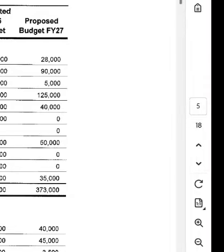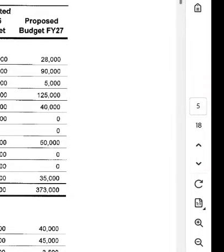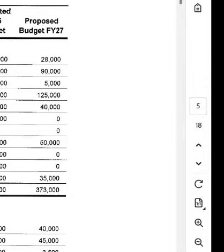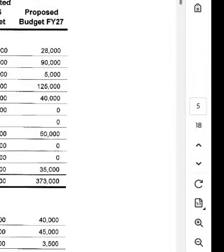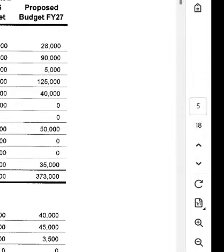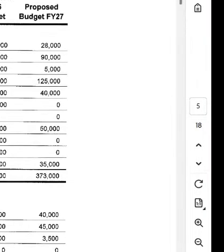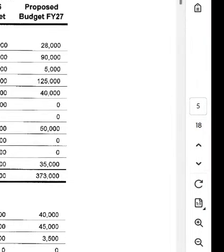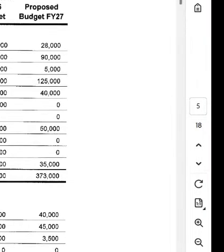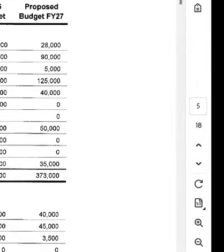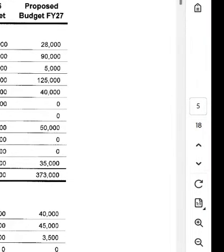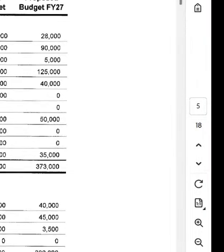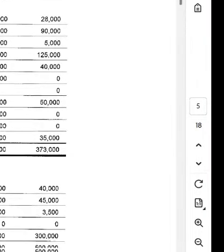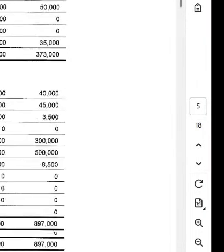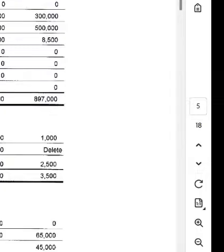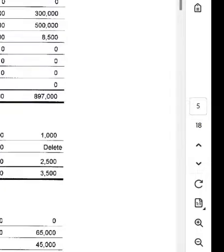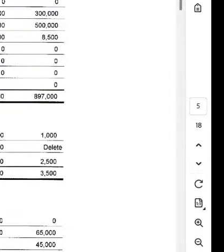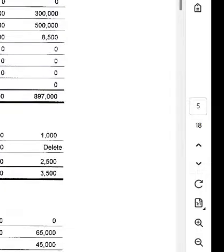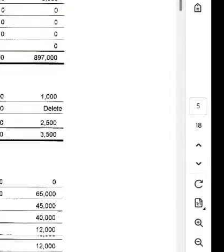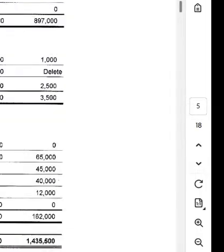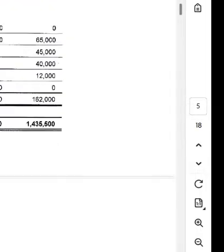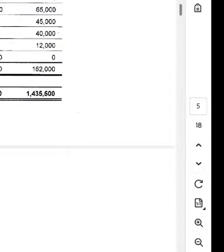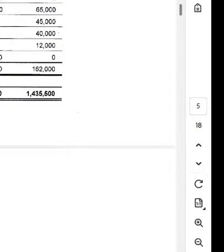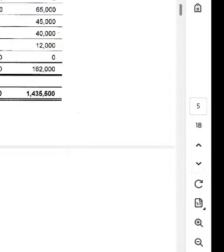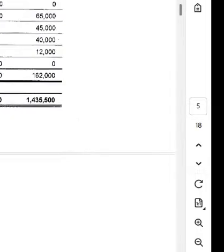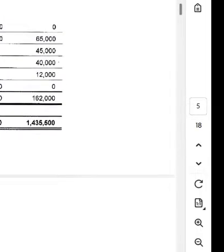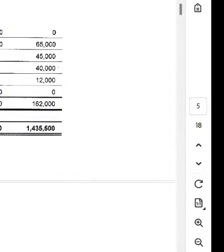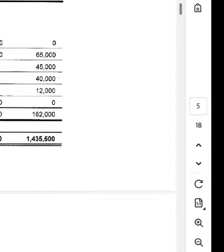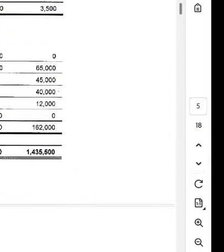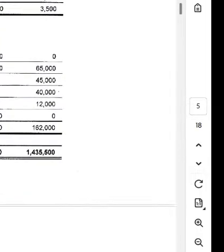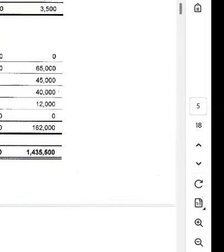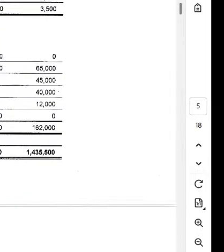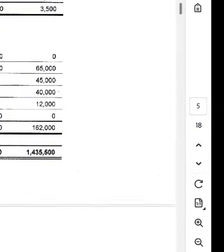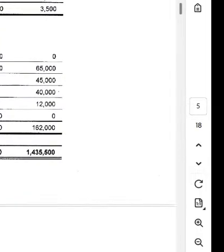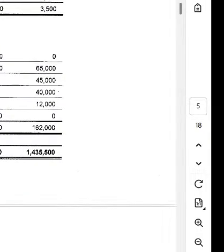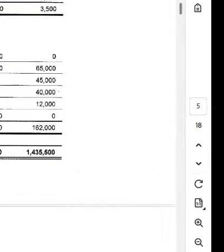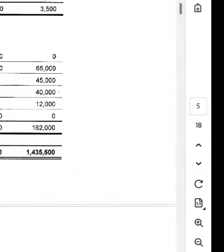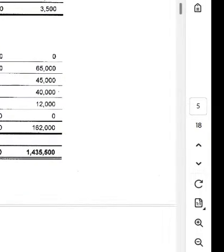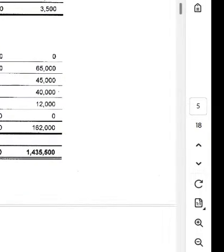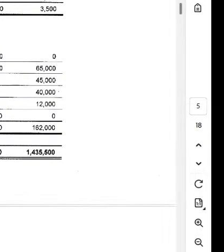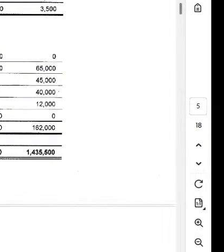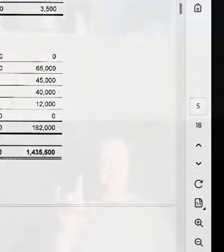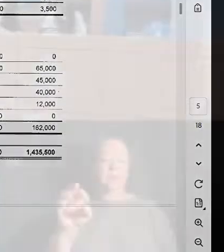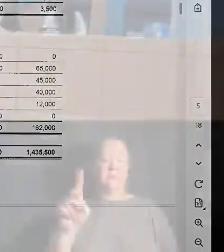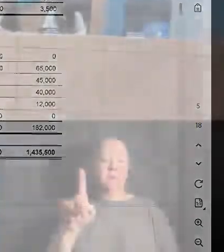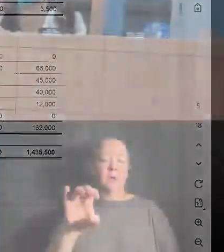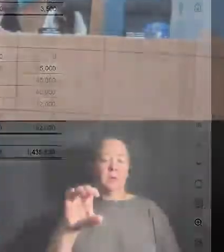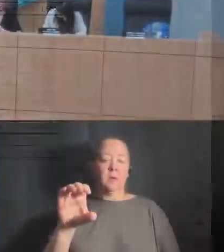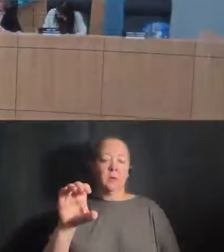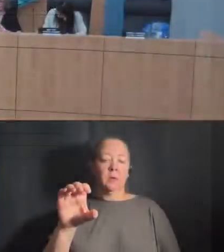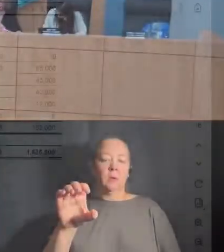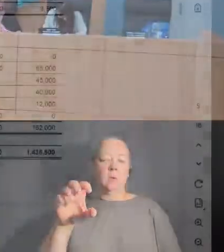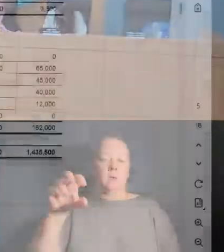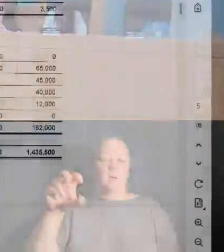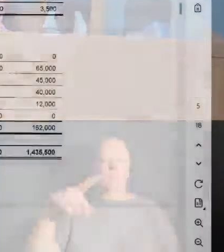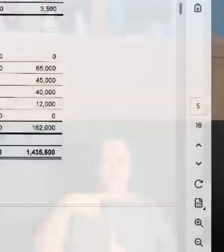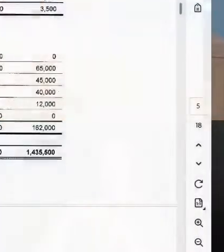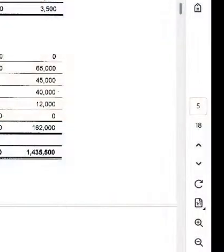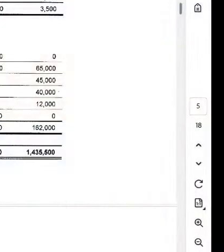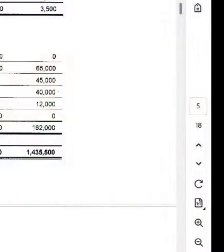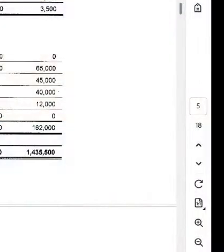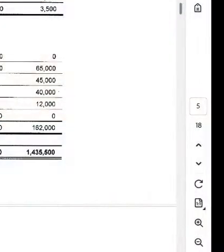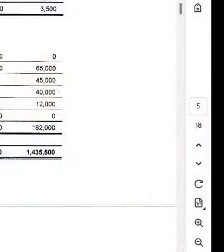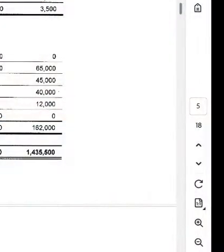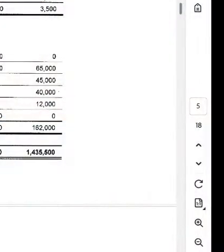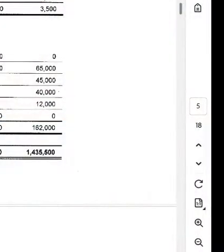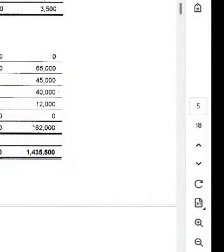under that section, we have the Civic Plus, the C-Click Fix, the Muni Code, the Archive Social. Those are all each